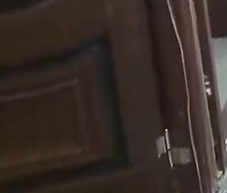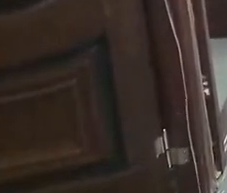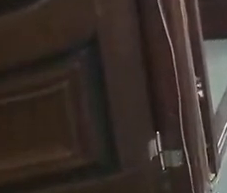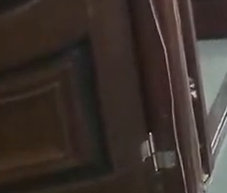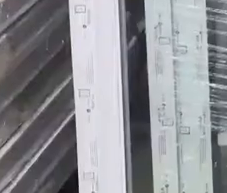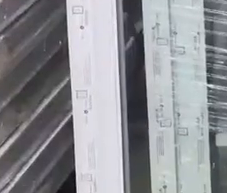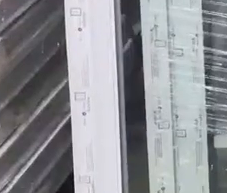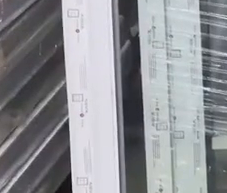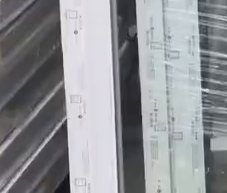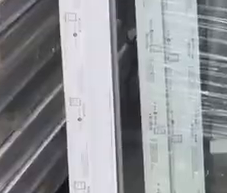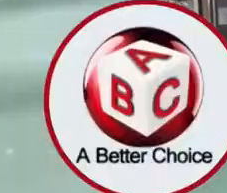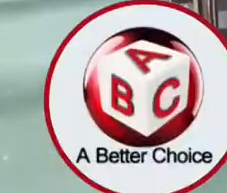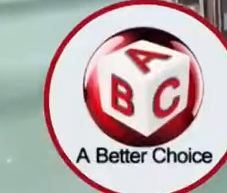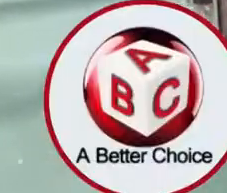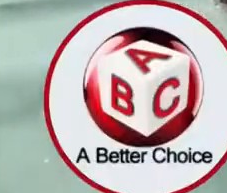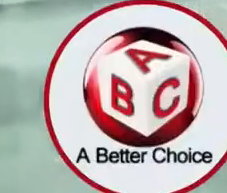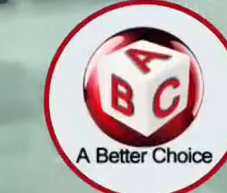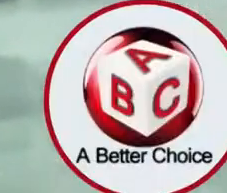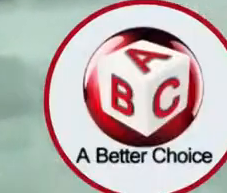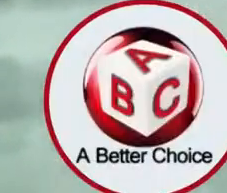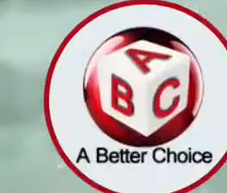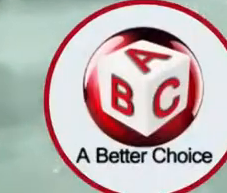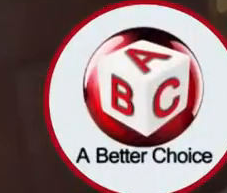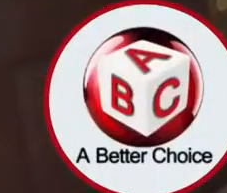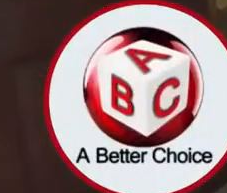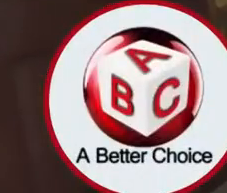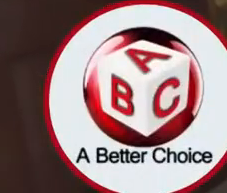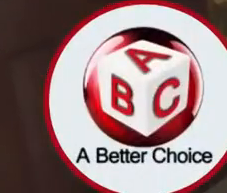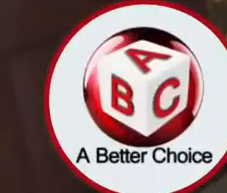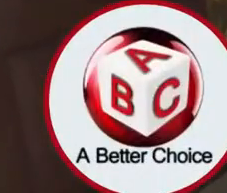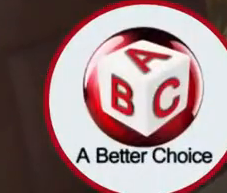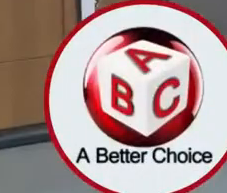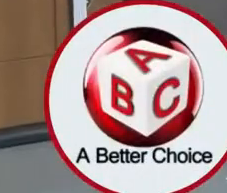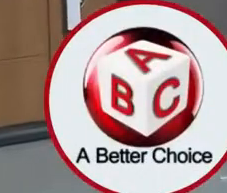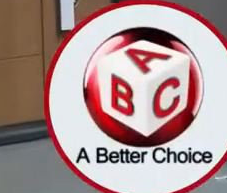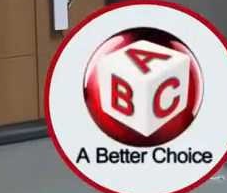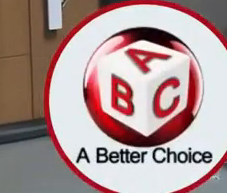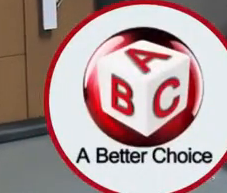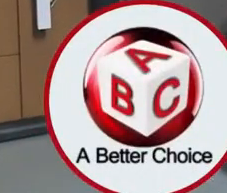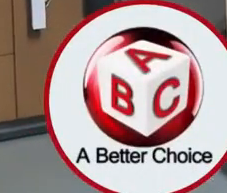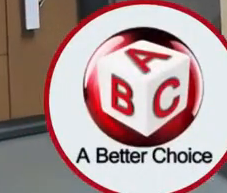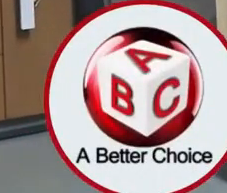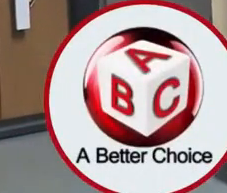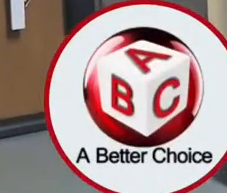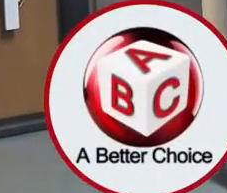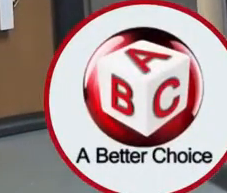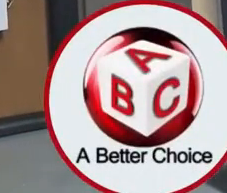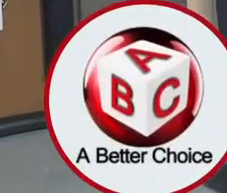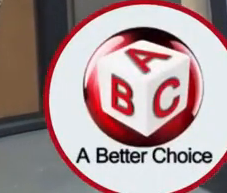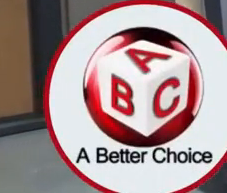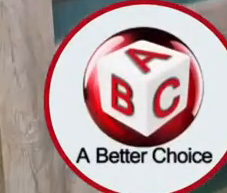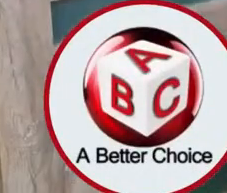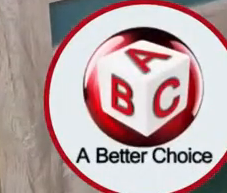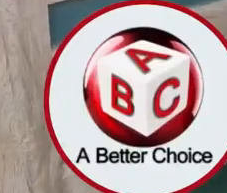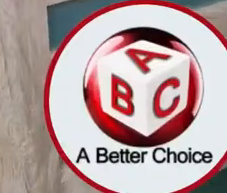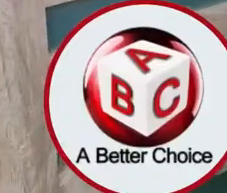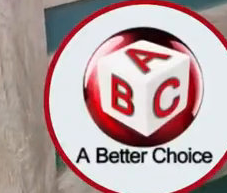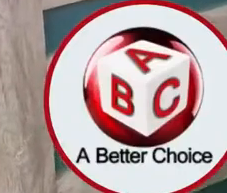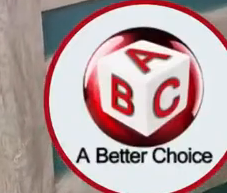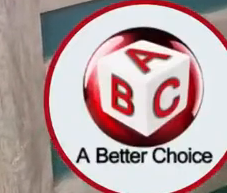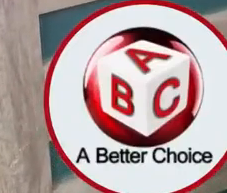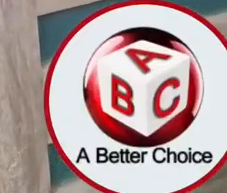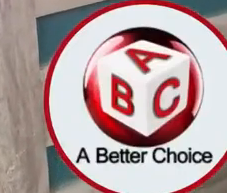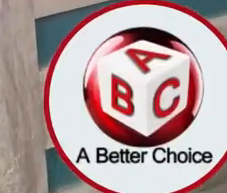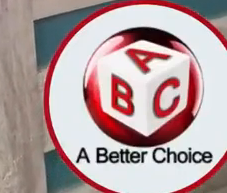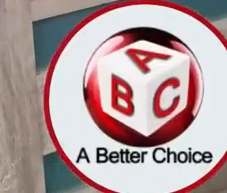ABC Doors and Windows, TNT's number one destination for the best quality and widest variety of doors and windows. Enhance your space